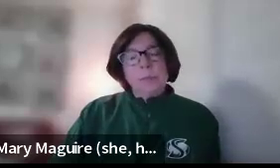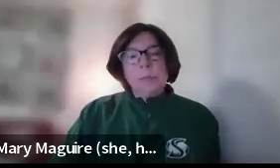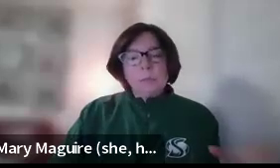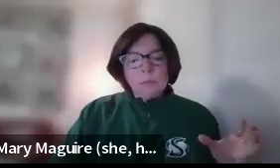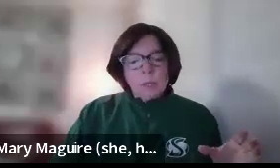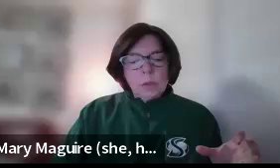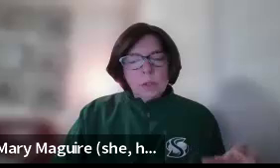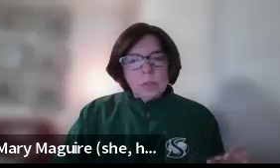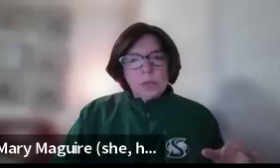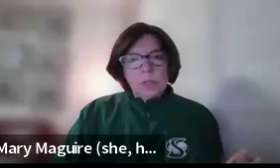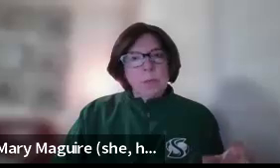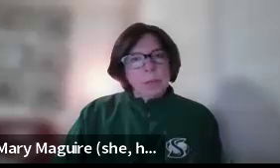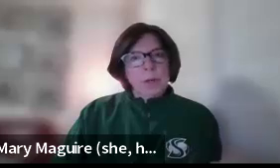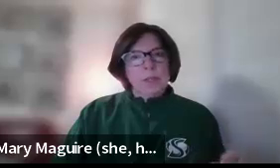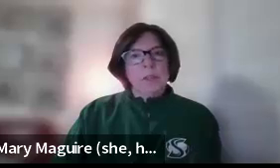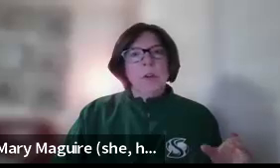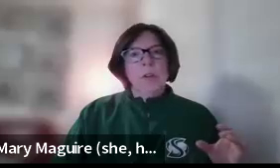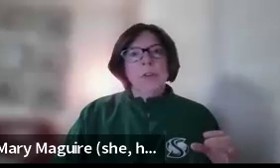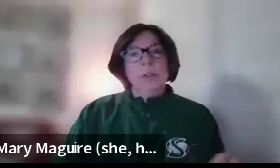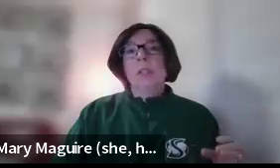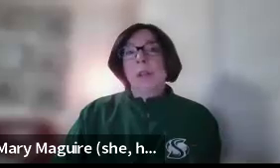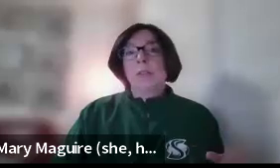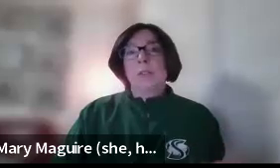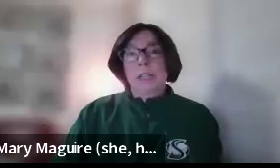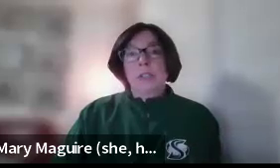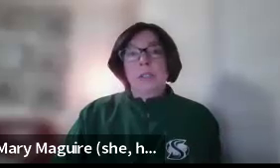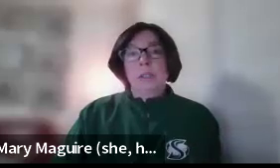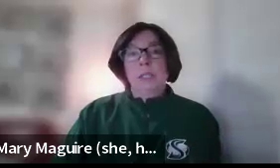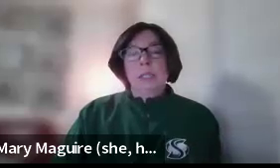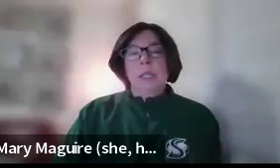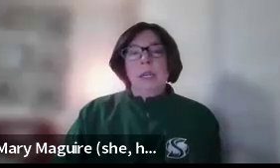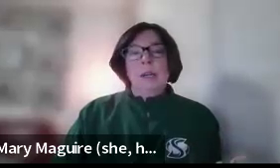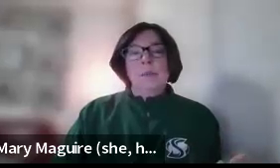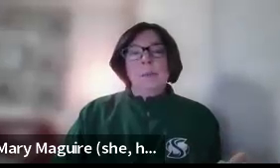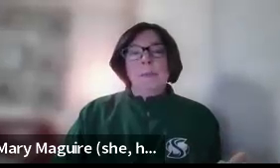summer, those fees were done by a process called alternative consultation.